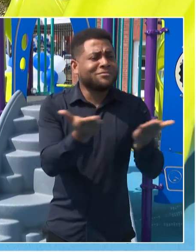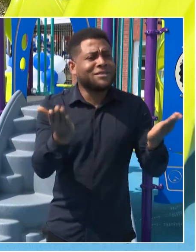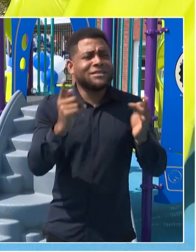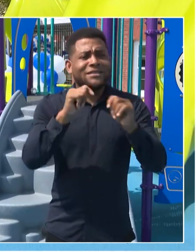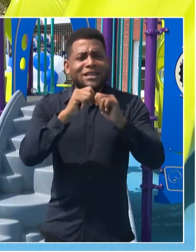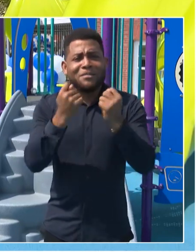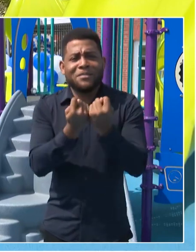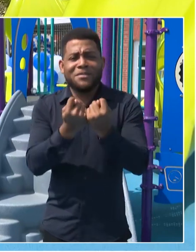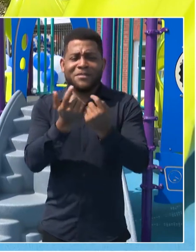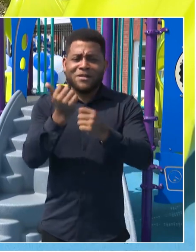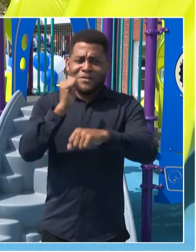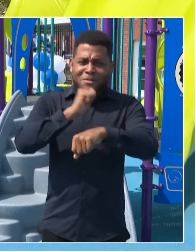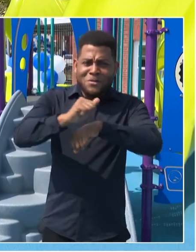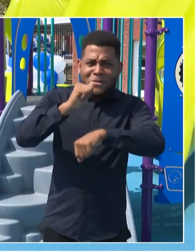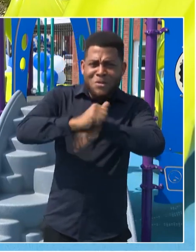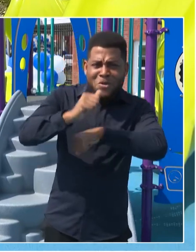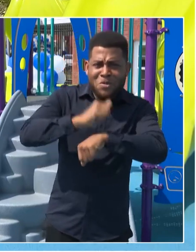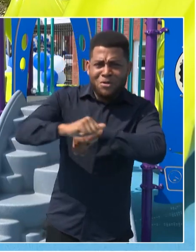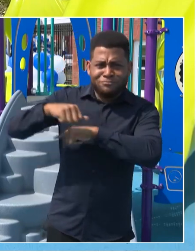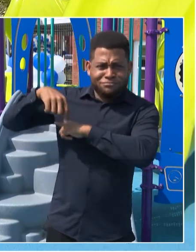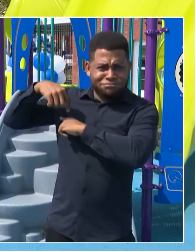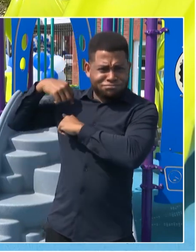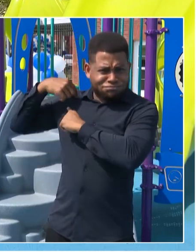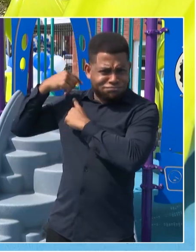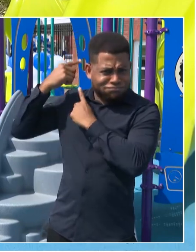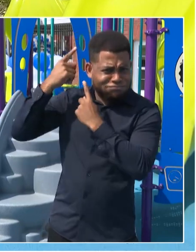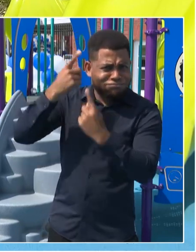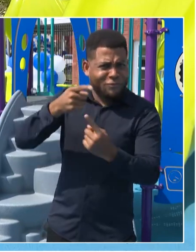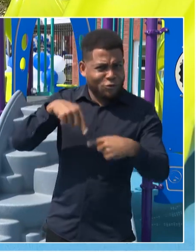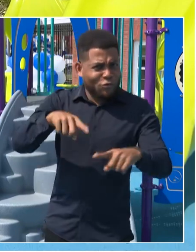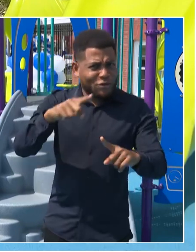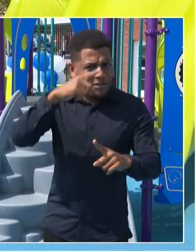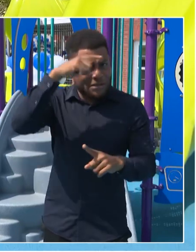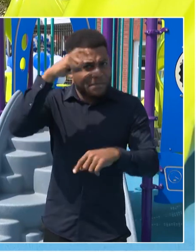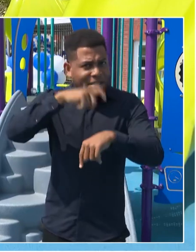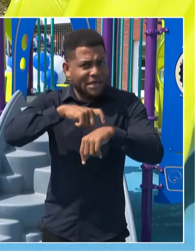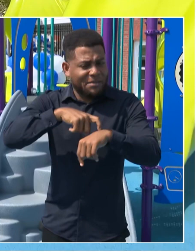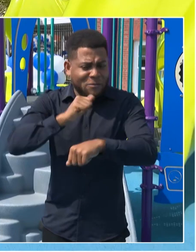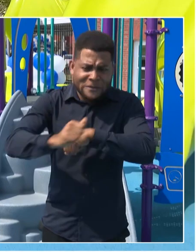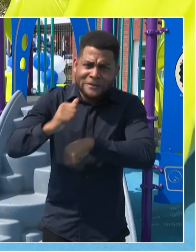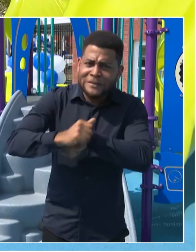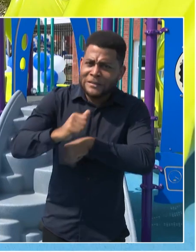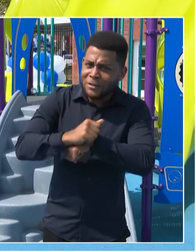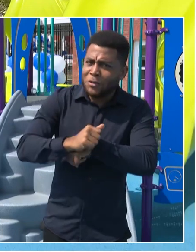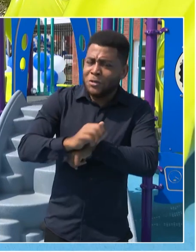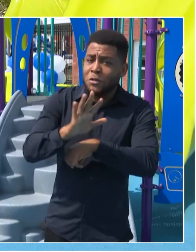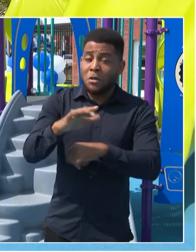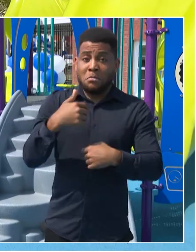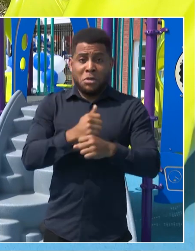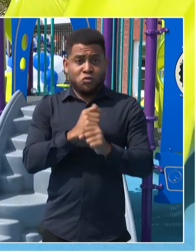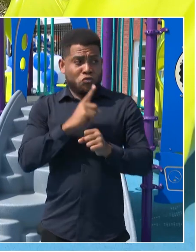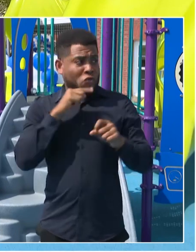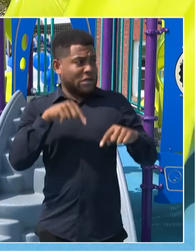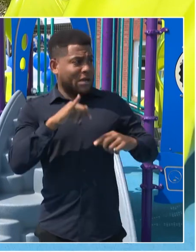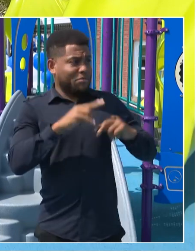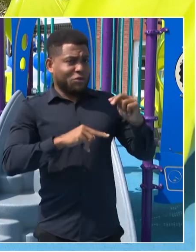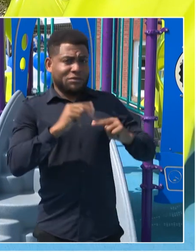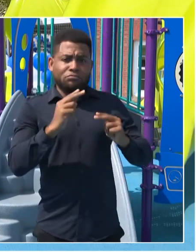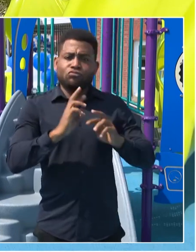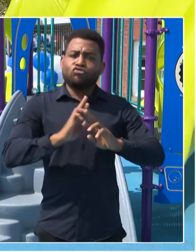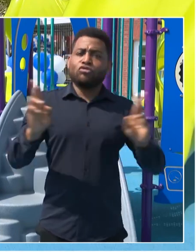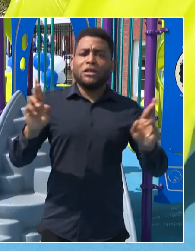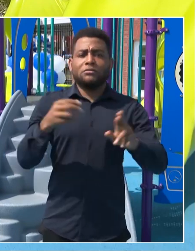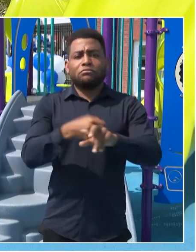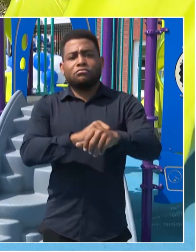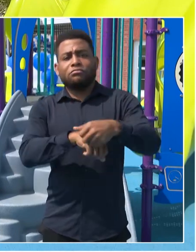worked relentlessly, including over this summer as we've gotten ready to help make this building a reality for all of Minor Elementary